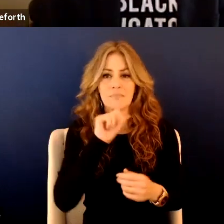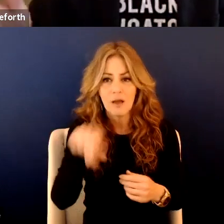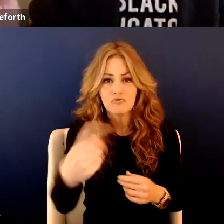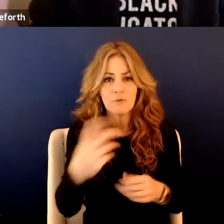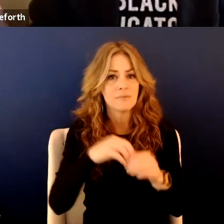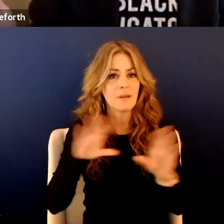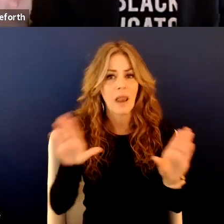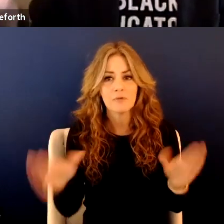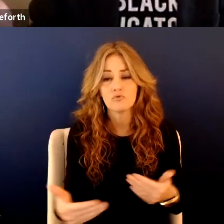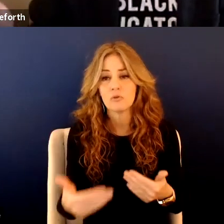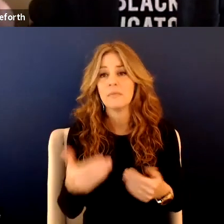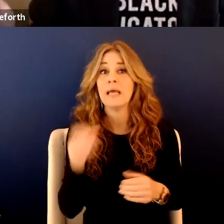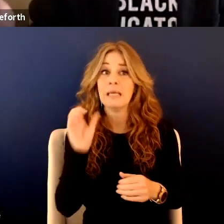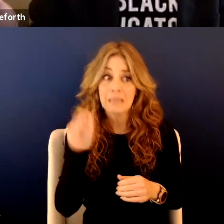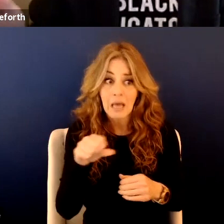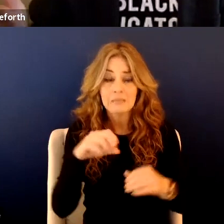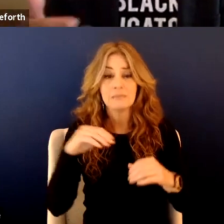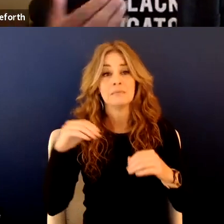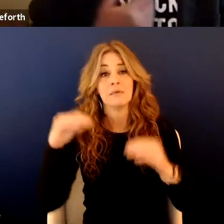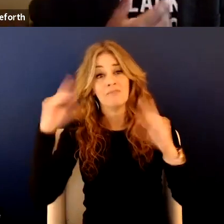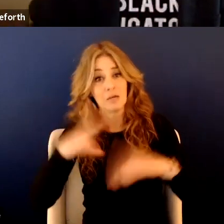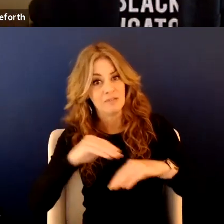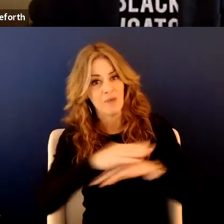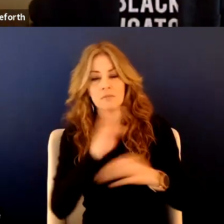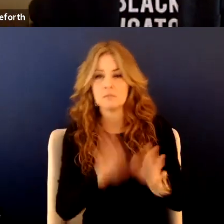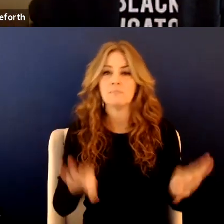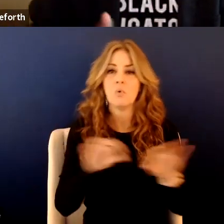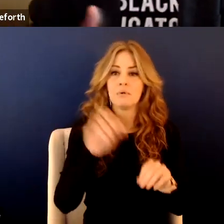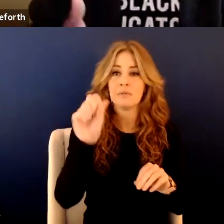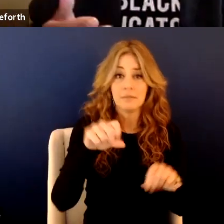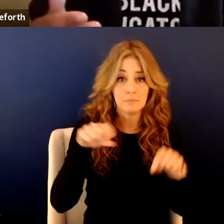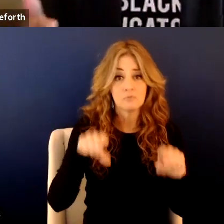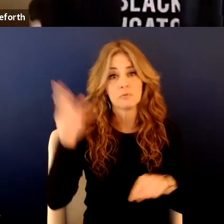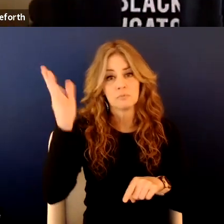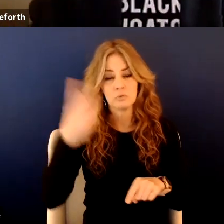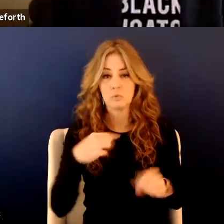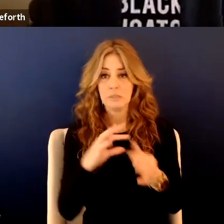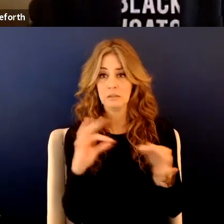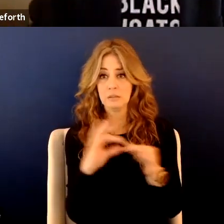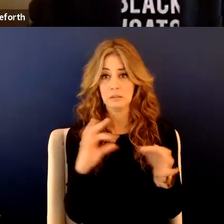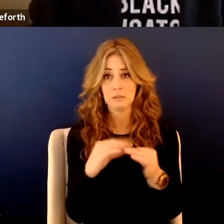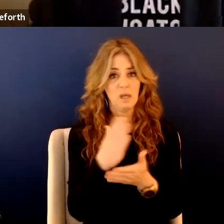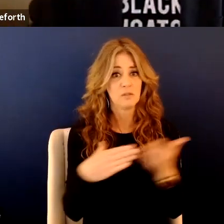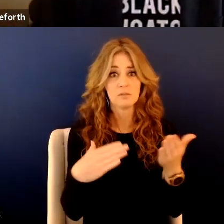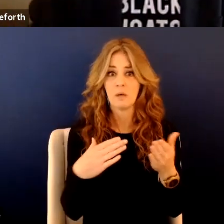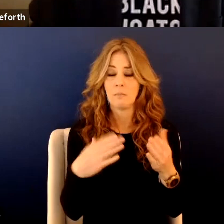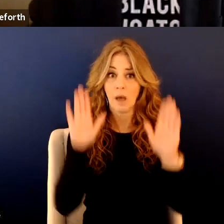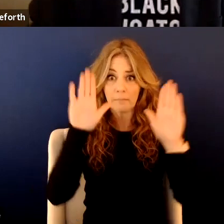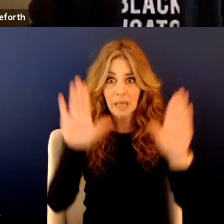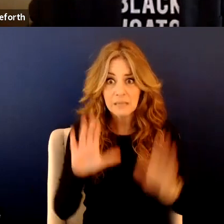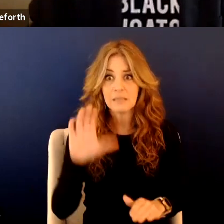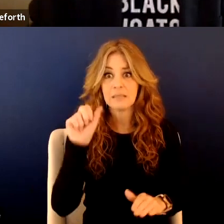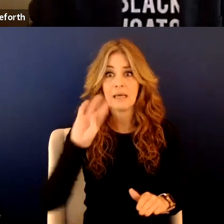classroom. Yes, faculty advising, that part is important. But again, and I said it during the presentation, there are some amazing caring educators who are working in